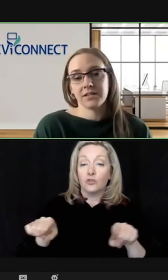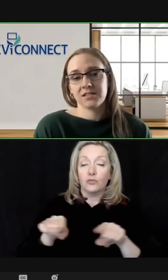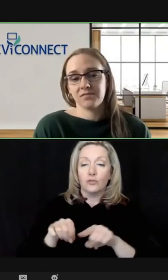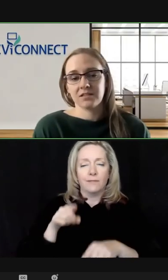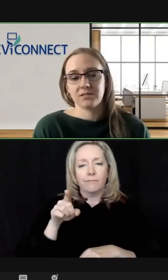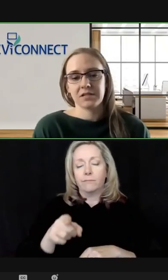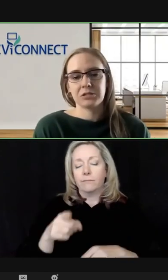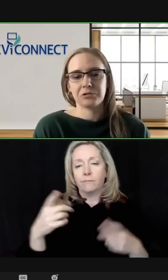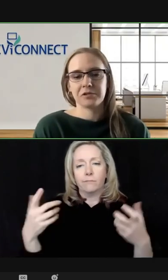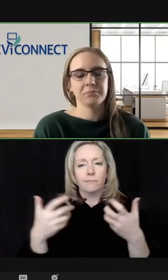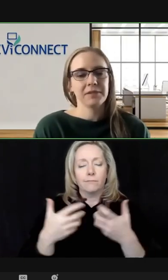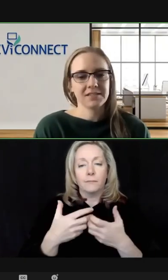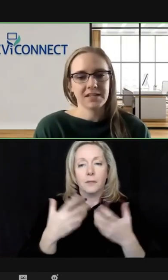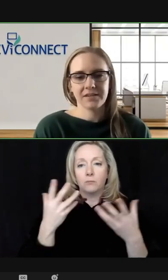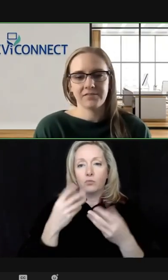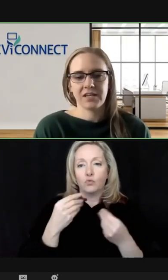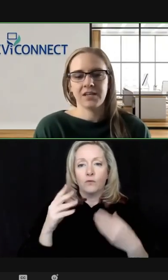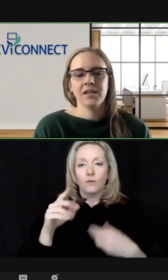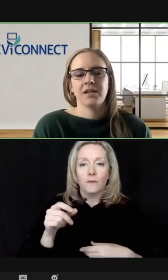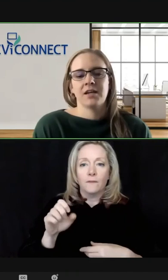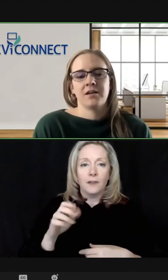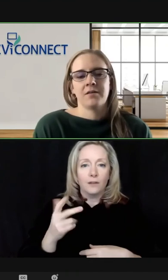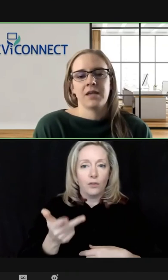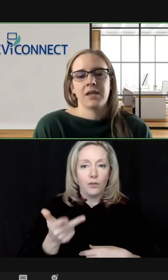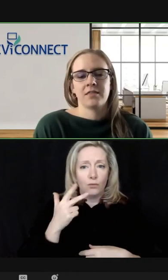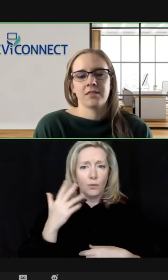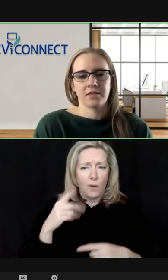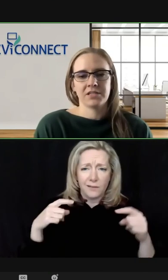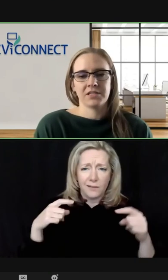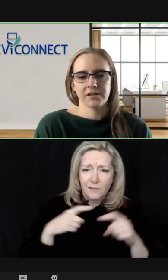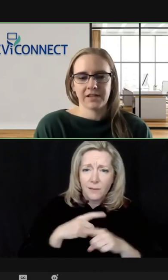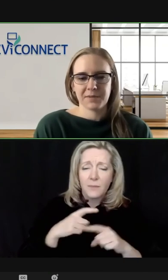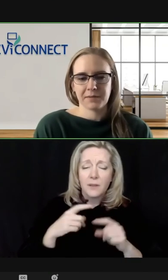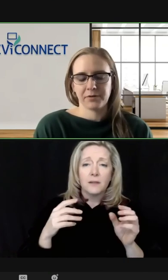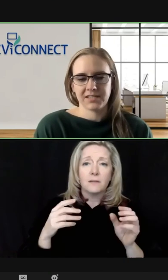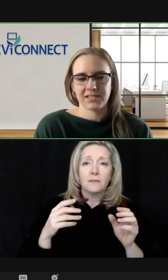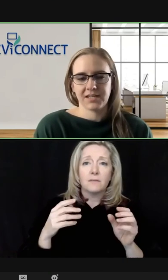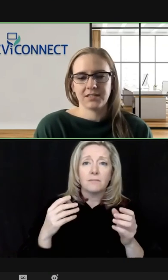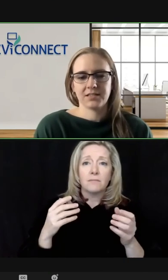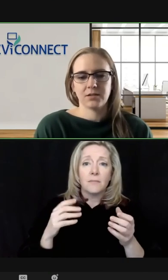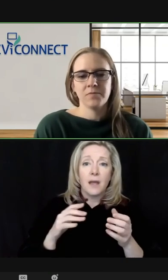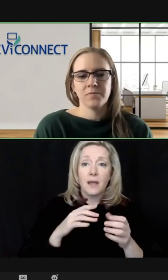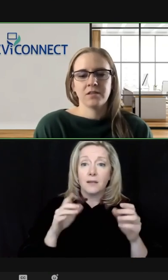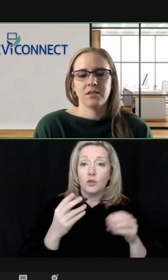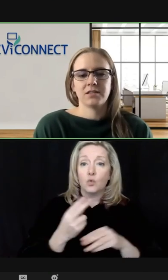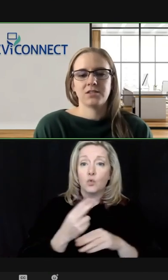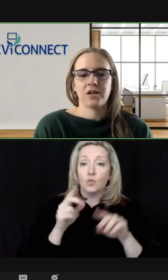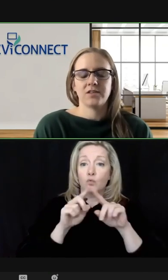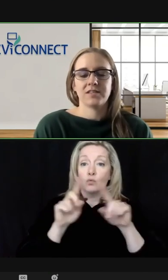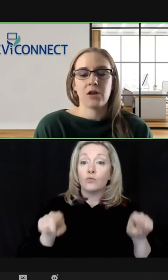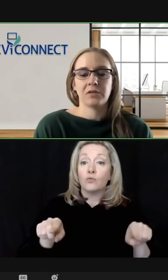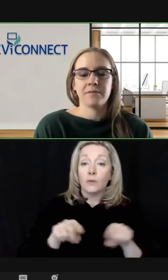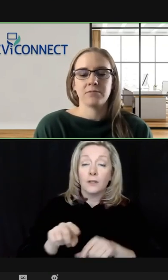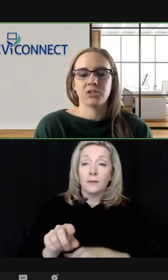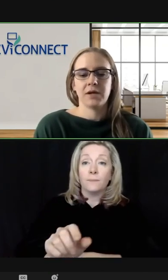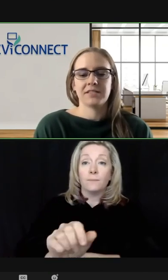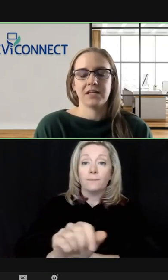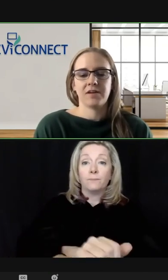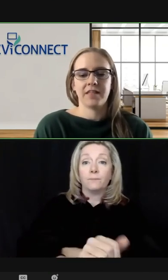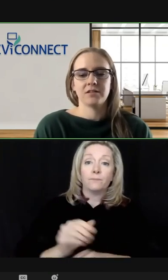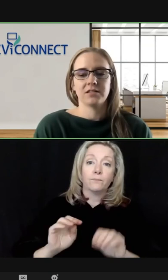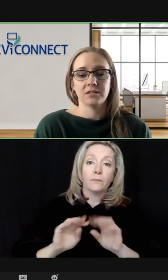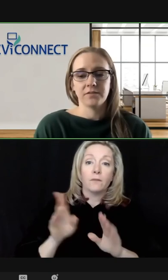activity would fall into phase 3 due to the complexity of it and the material that it's being presented on. So this child is not only